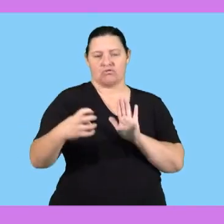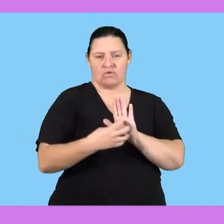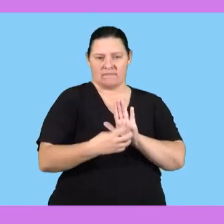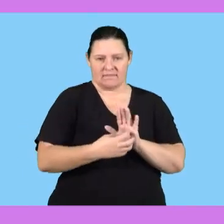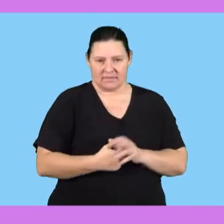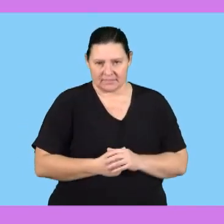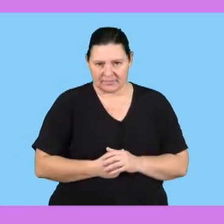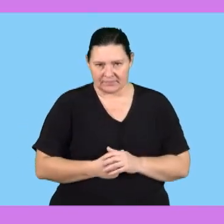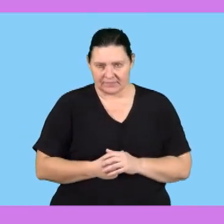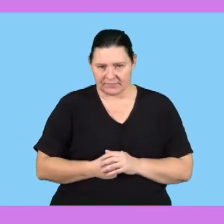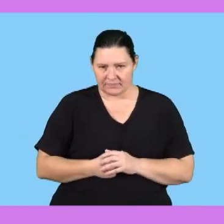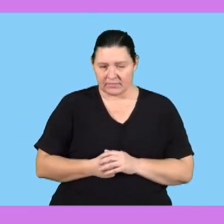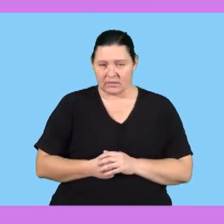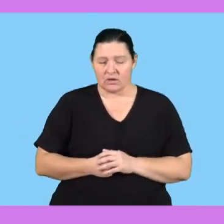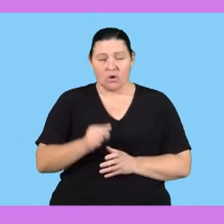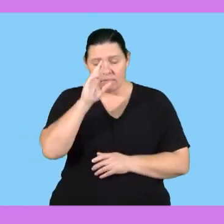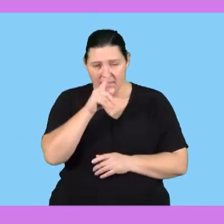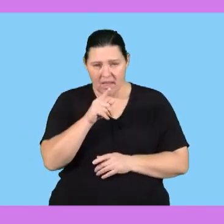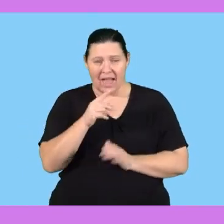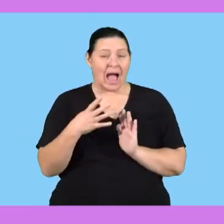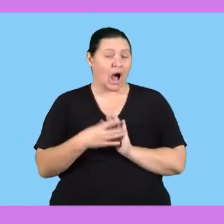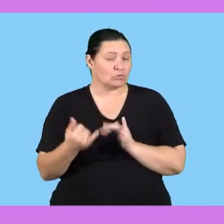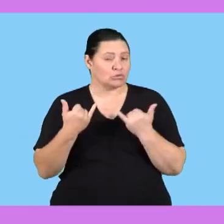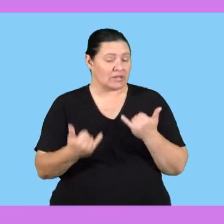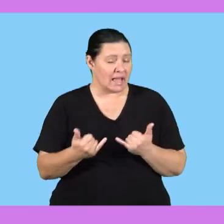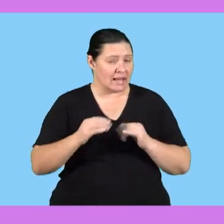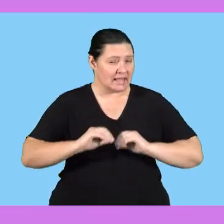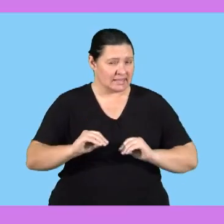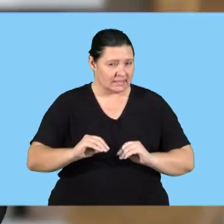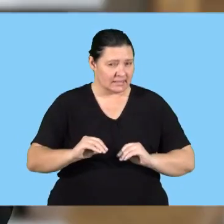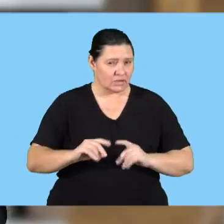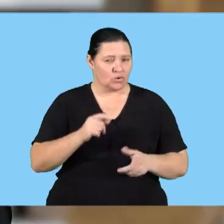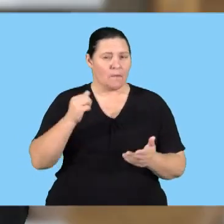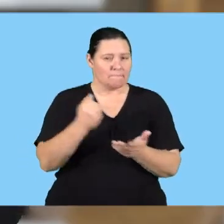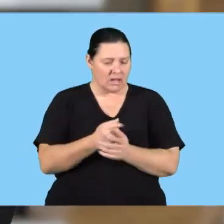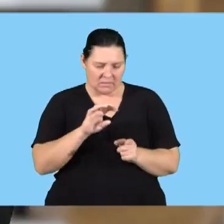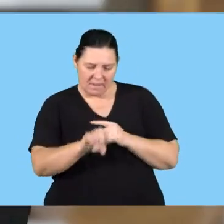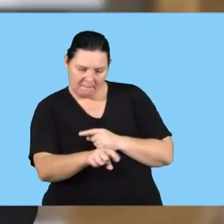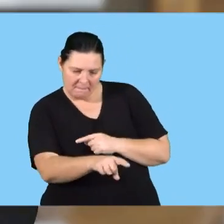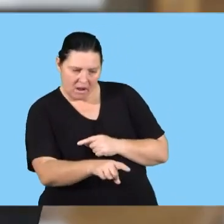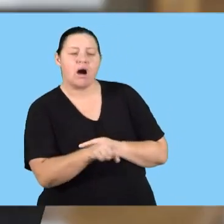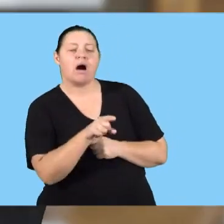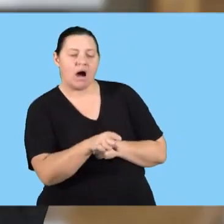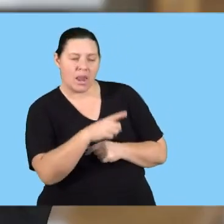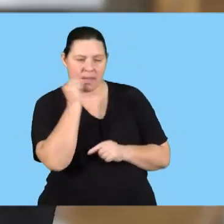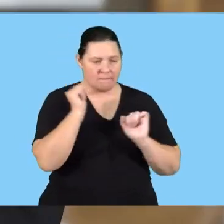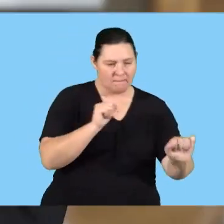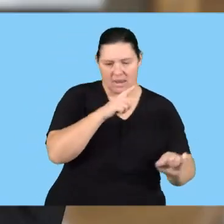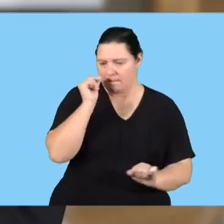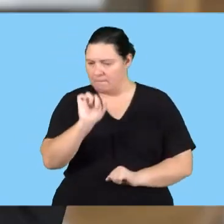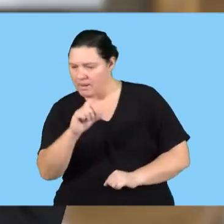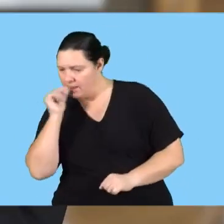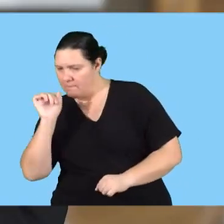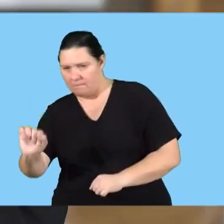This is a bar graph. Remember, I said one of the outcomes of today's lesson is that you must be able to distinguish